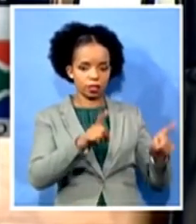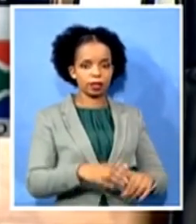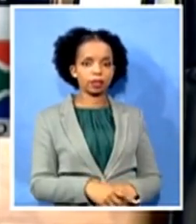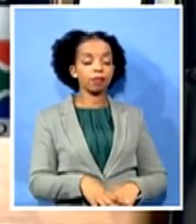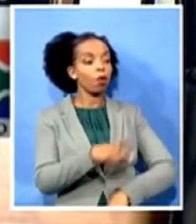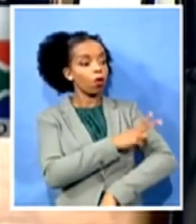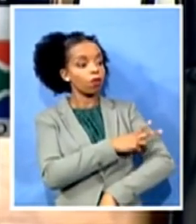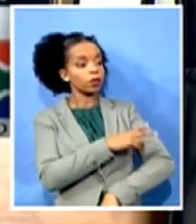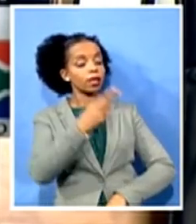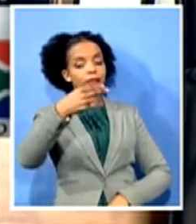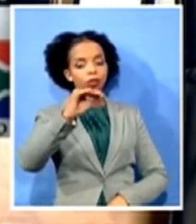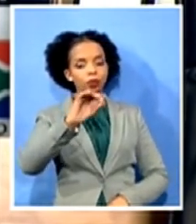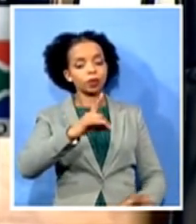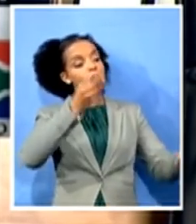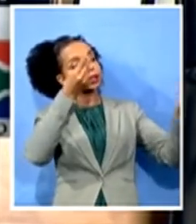ask